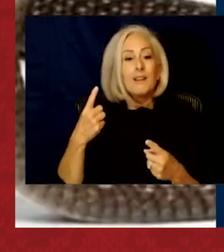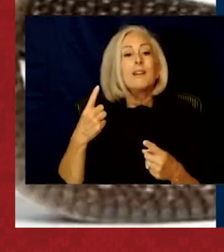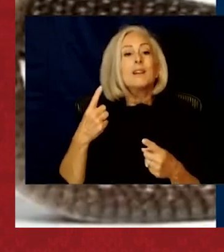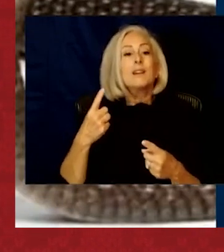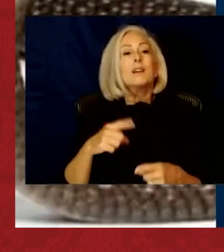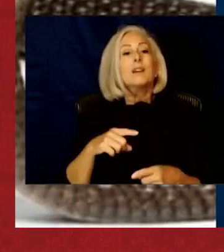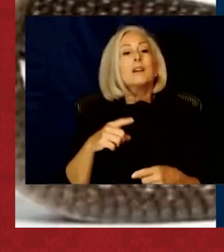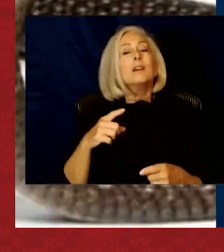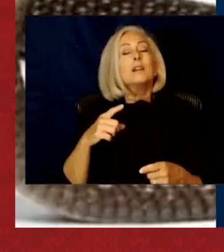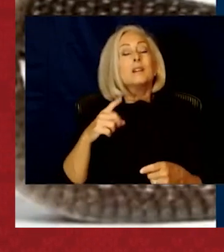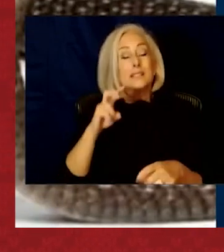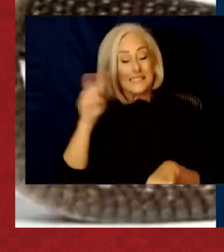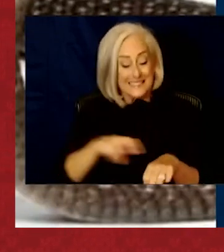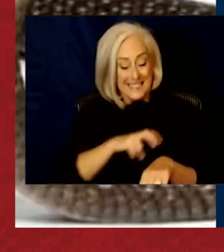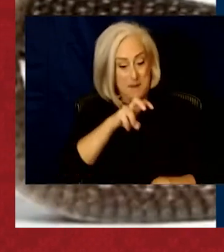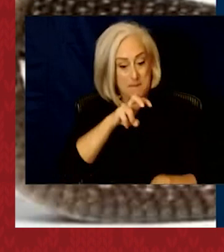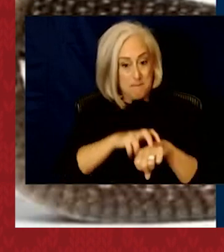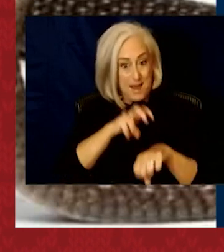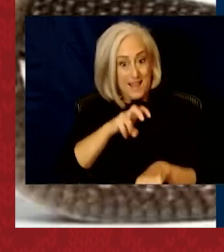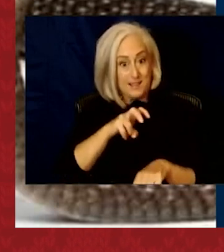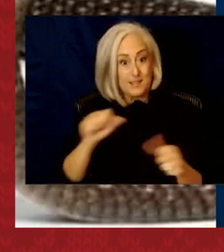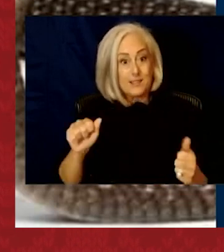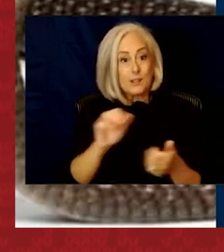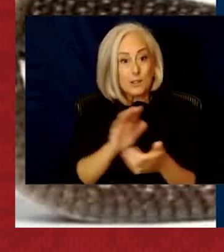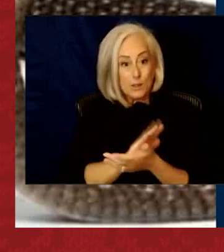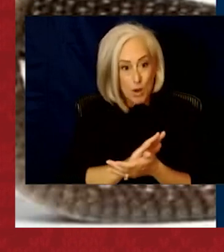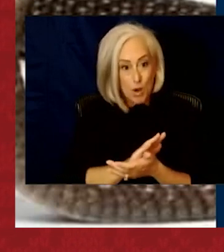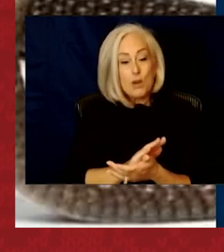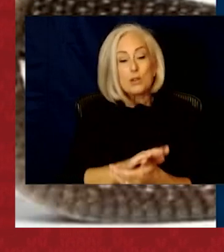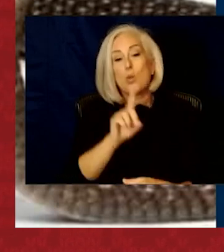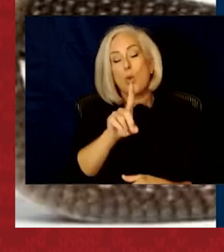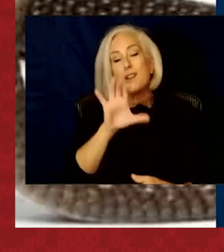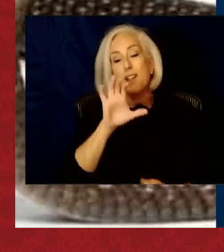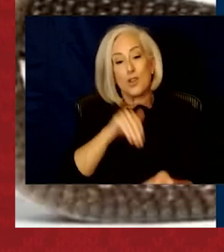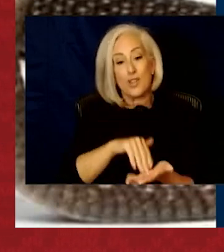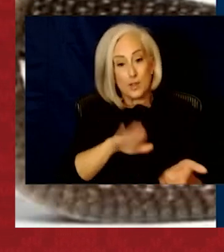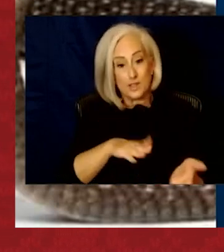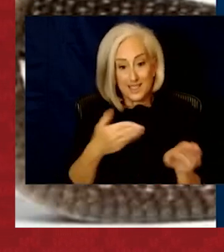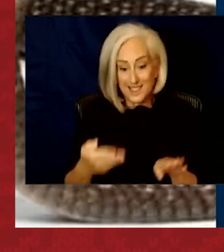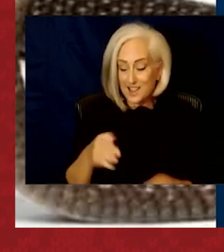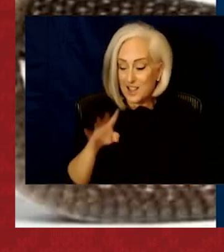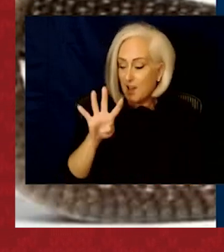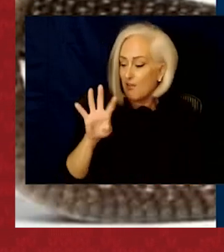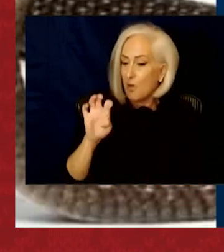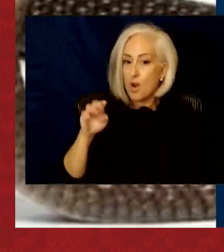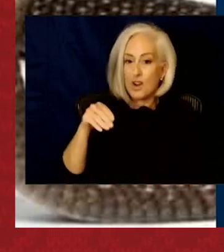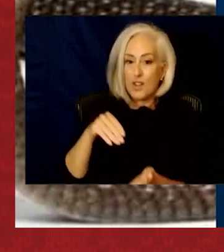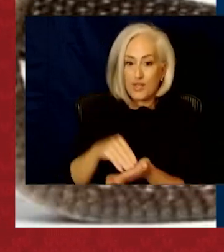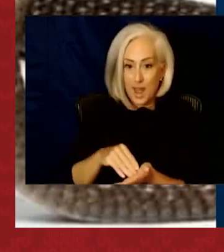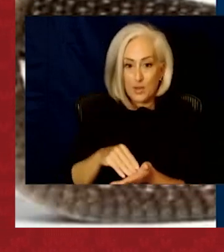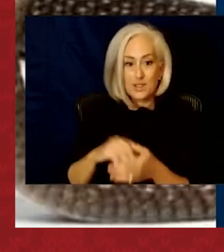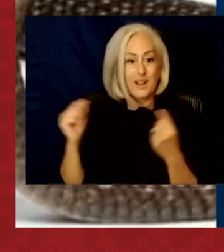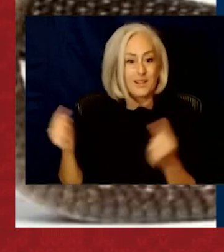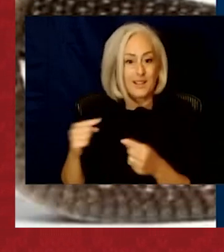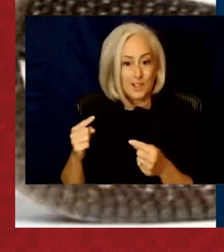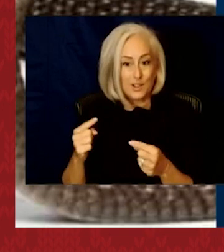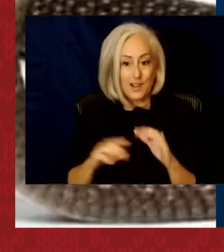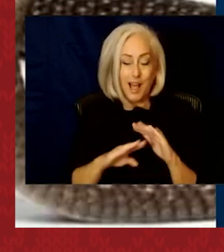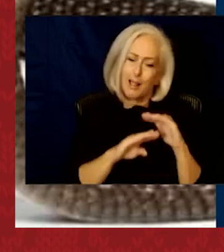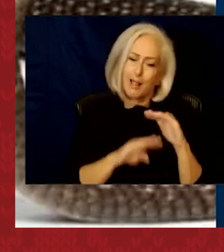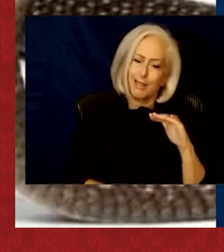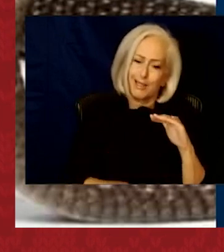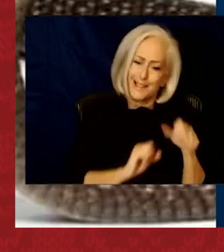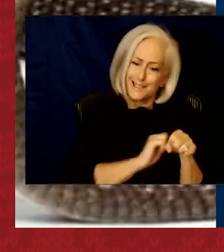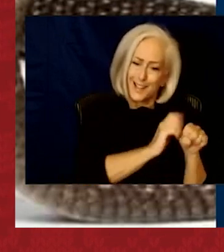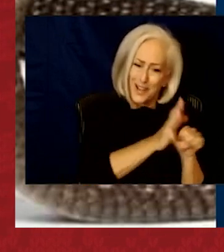deaths and 400,000 long-term disabilities. Just to say it right out loud, far short of the numbers in COVID. These are